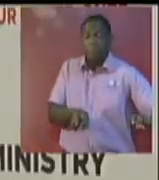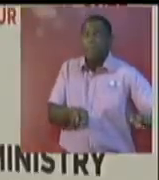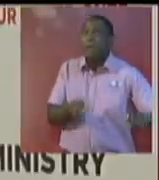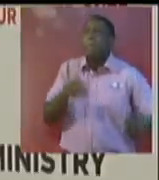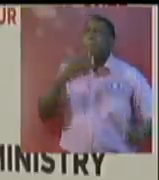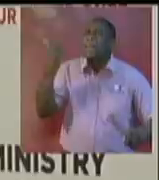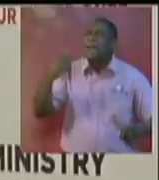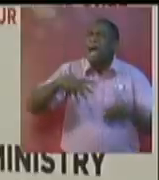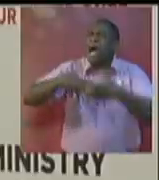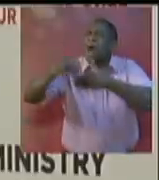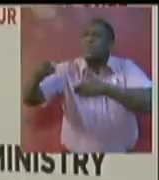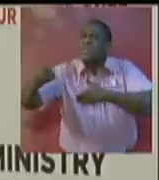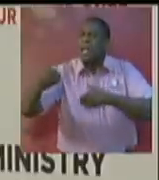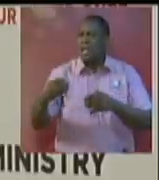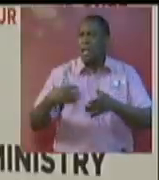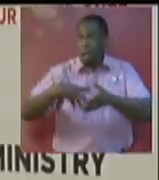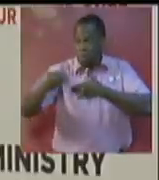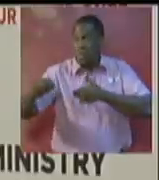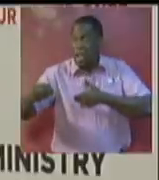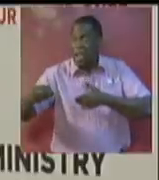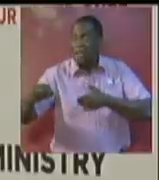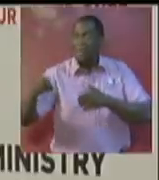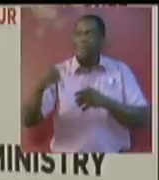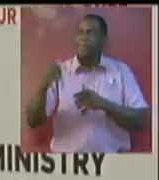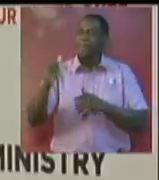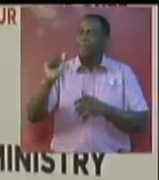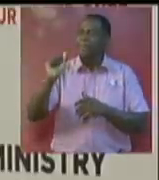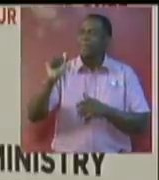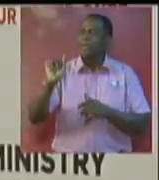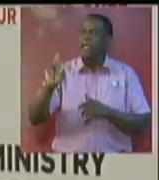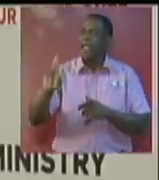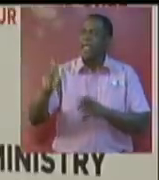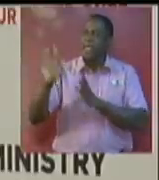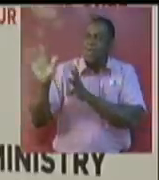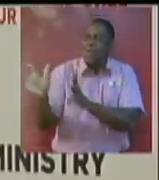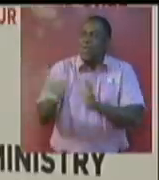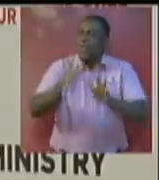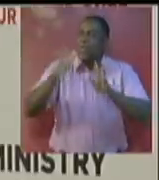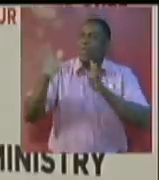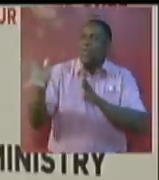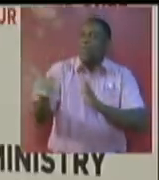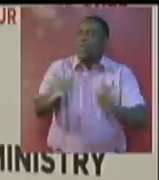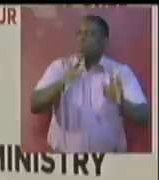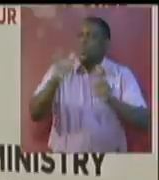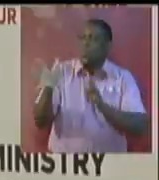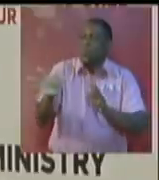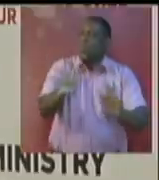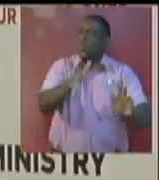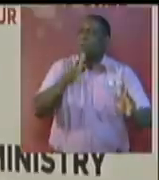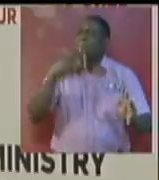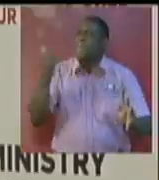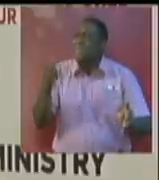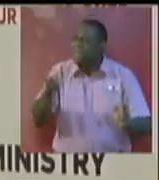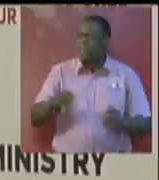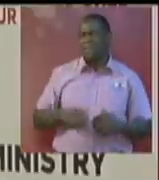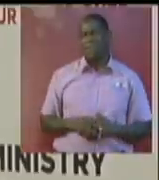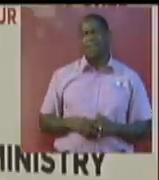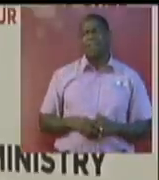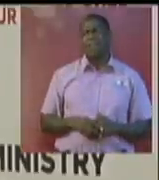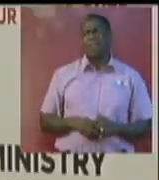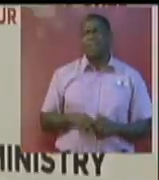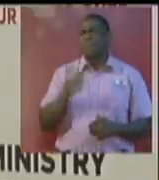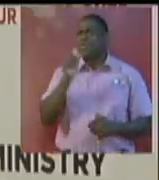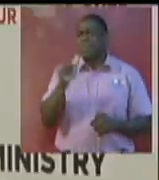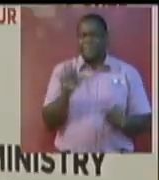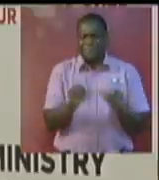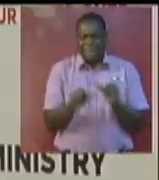possible, because we are finding a number of cases popping up. And I think you saw the clusters that Mr. Seeramsingh referred to.